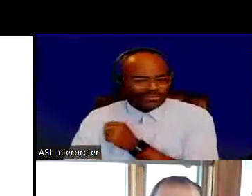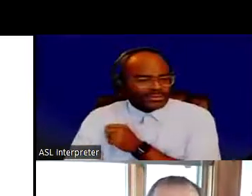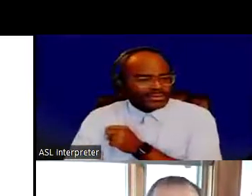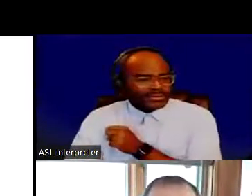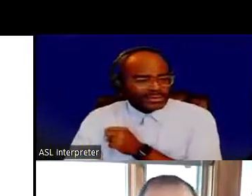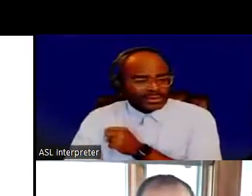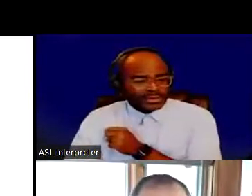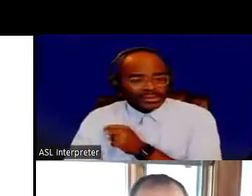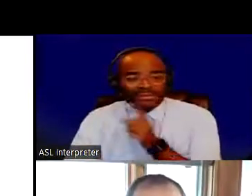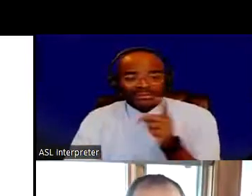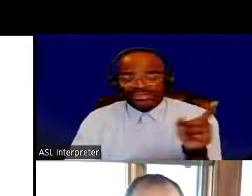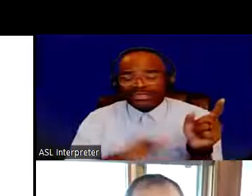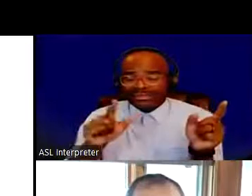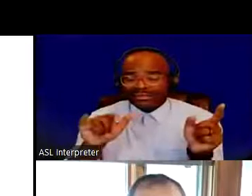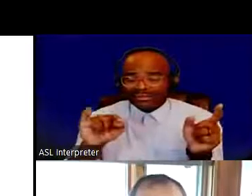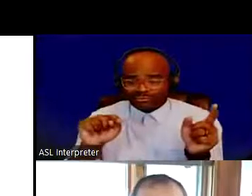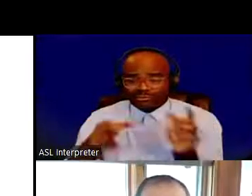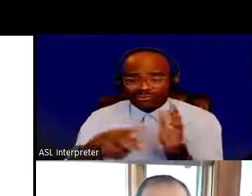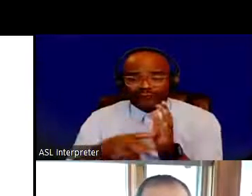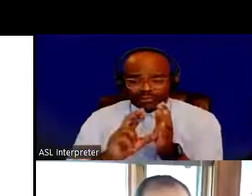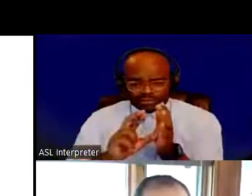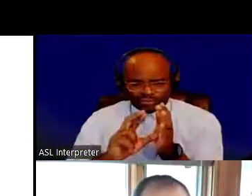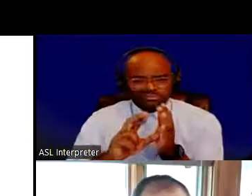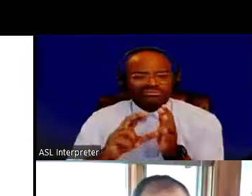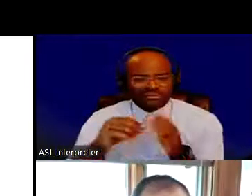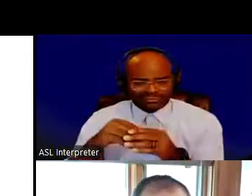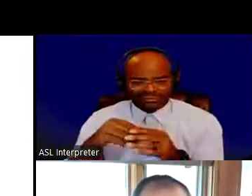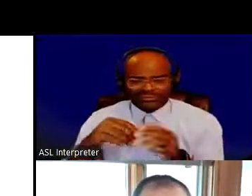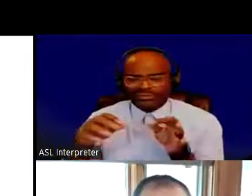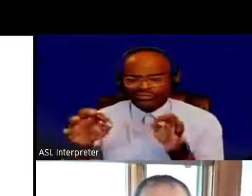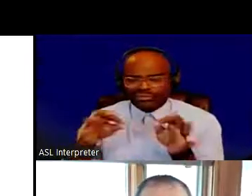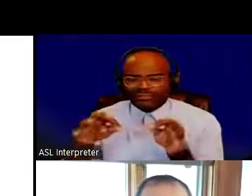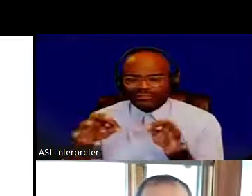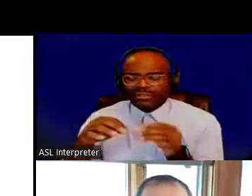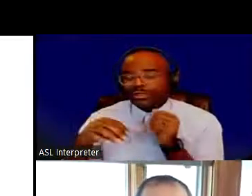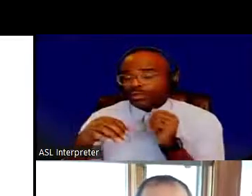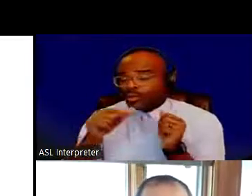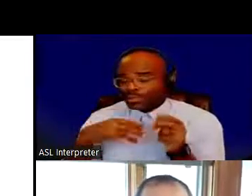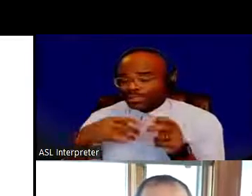This lit review is all described in a publication led by Olivia Ledee.